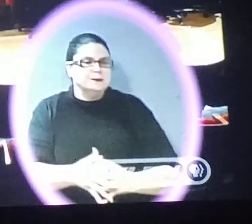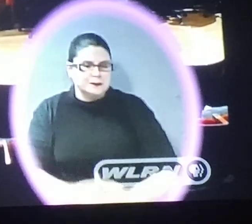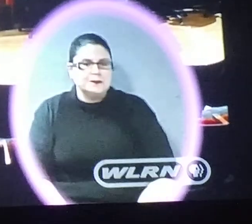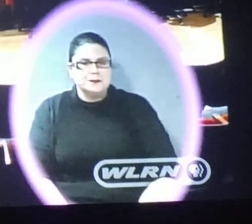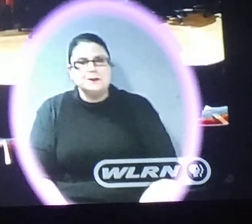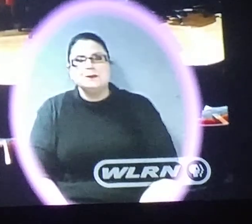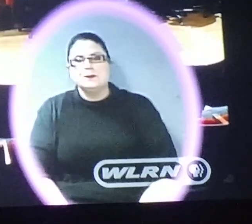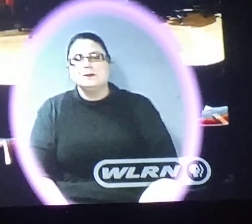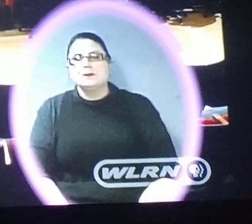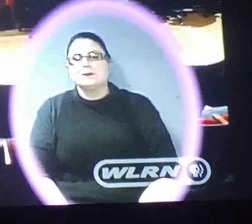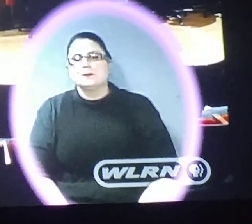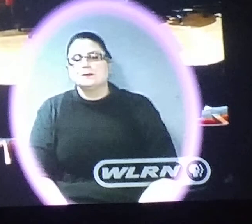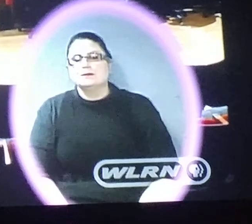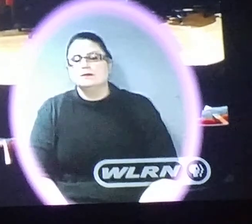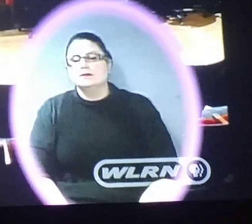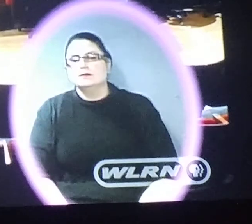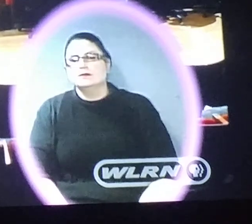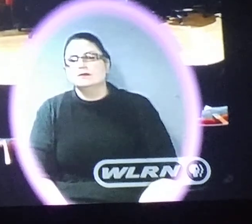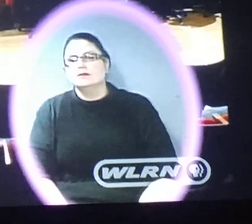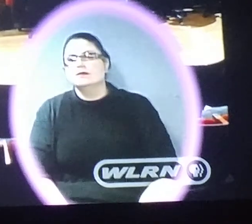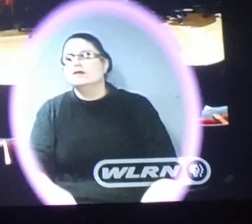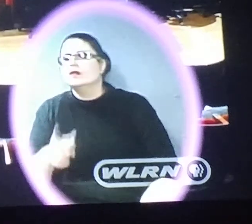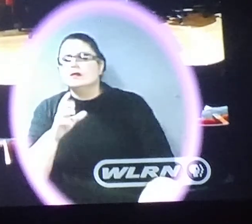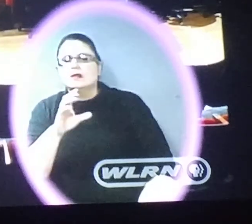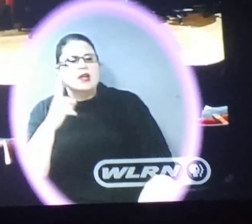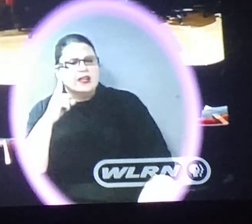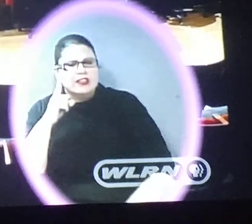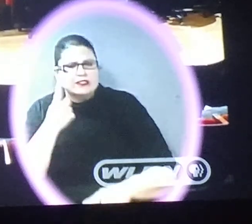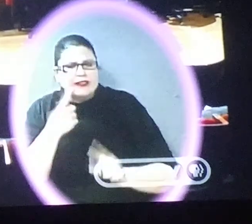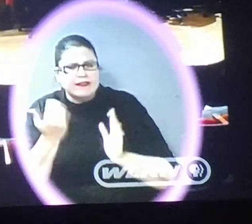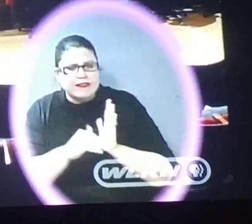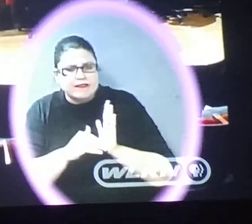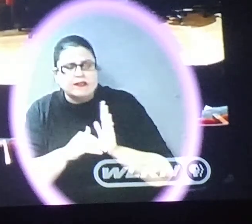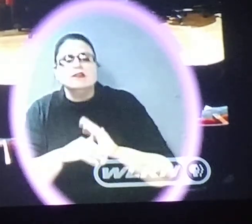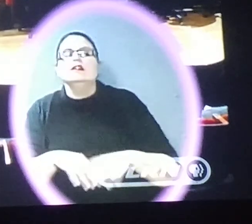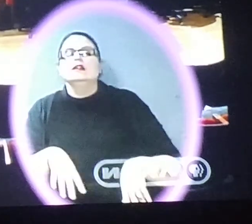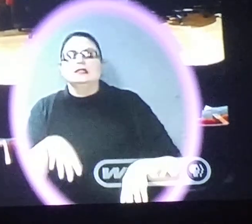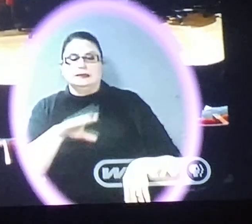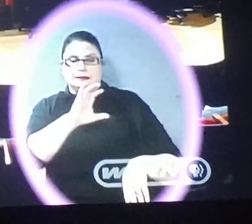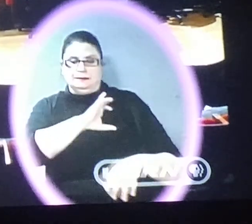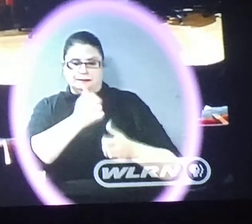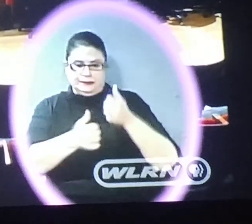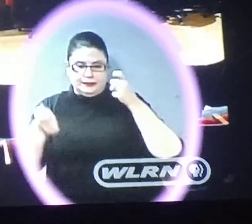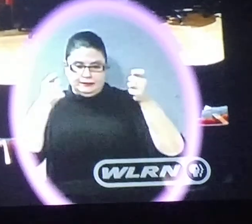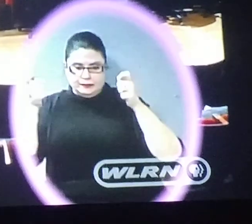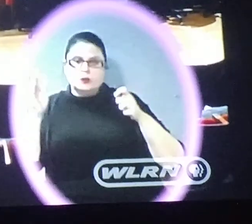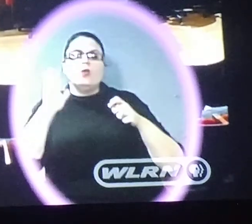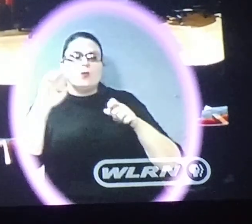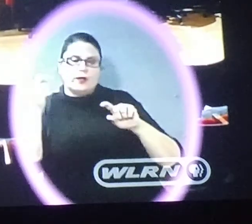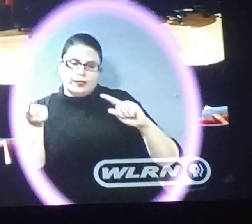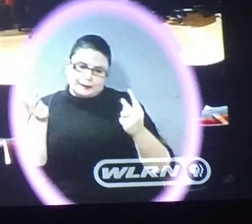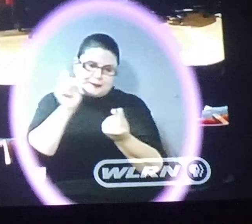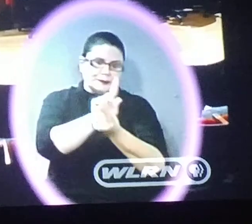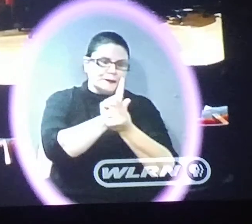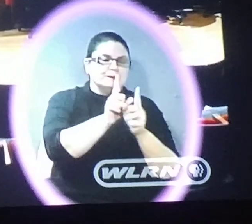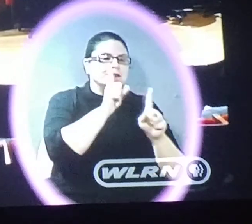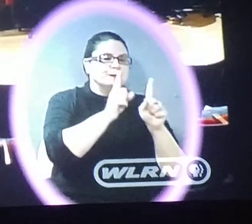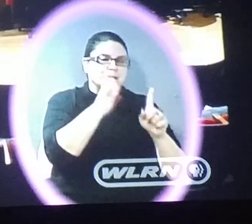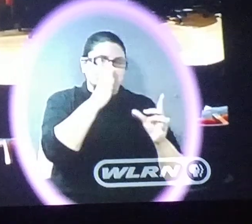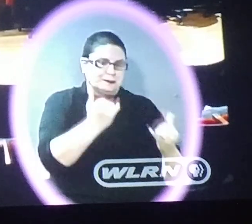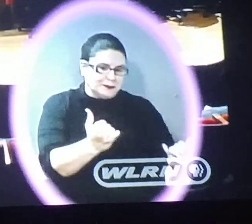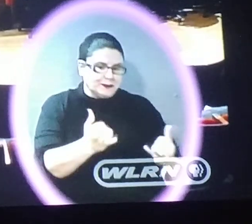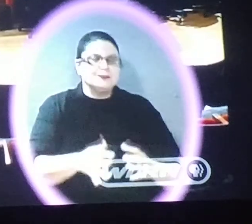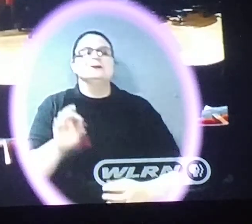I'm sorry, Mr. Superintendent, I didn't hear the last part. That's okay. I said our chief of police will speak with the parent. Thank